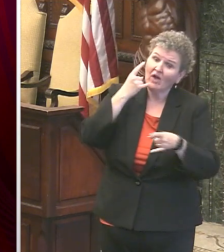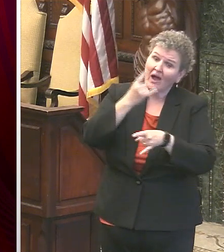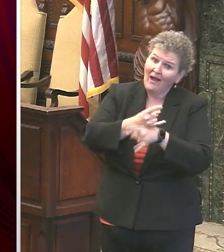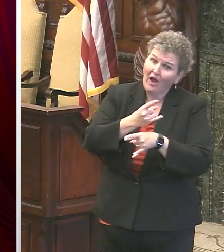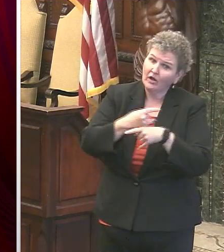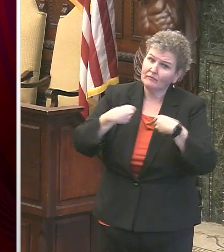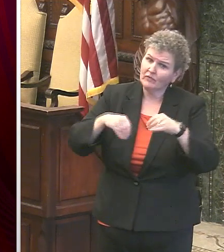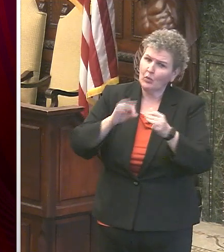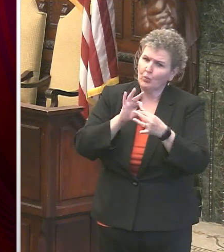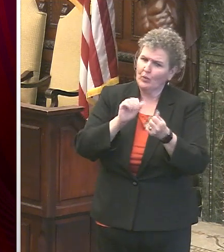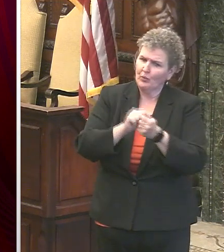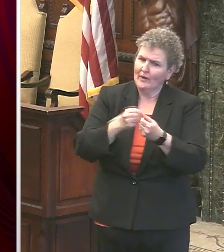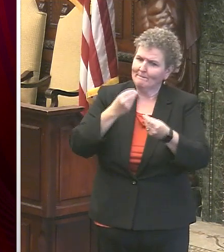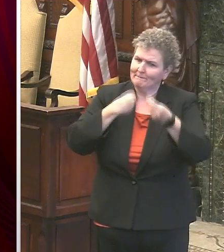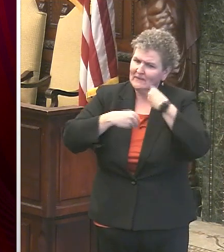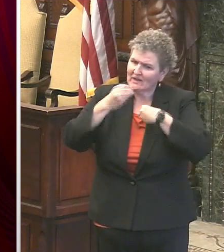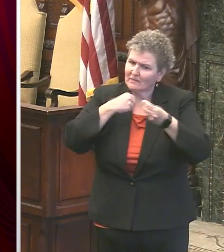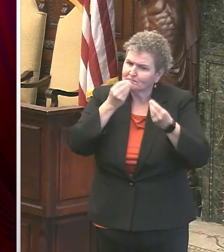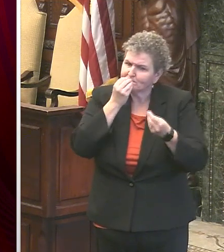meal.